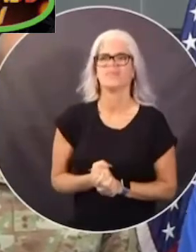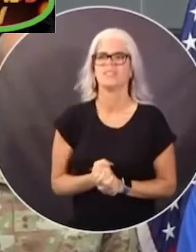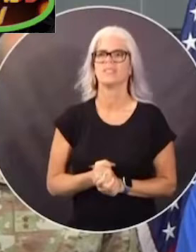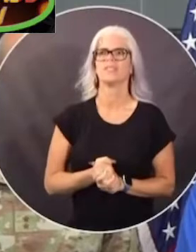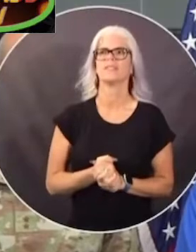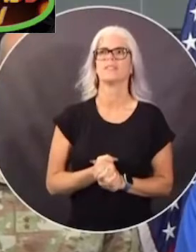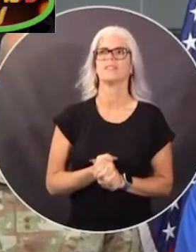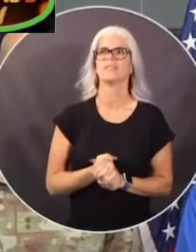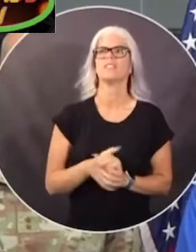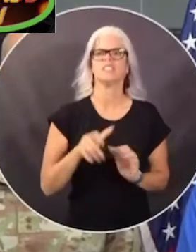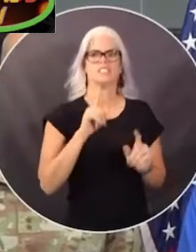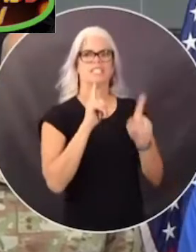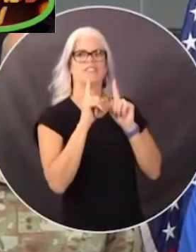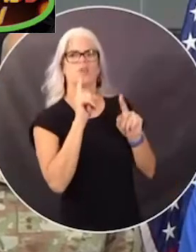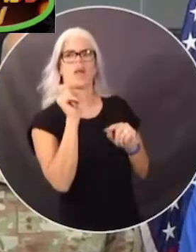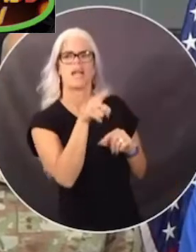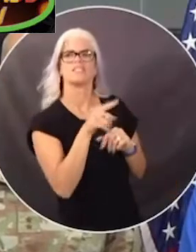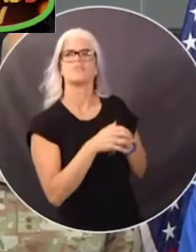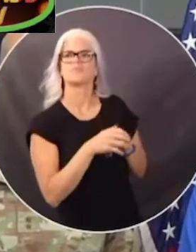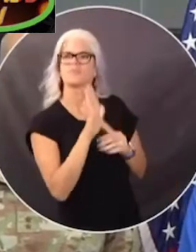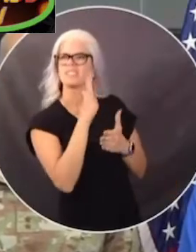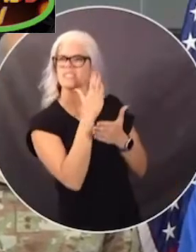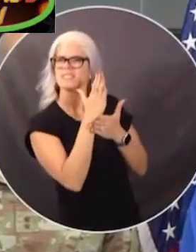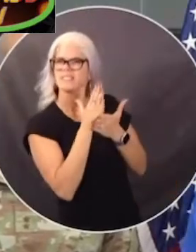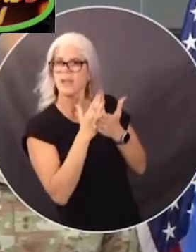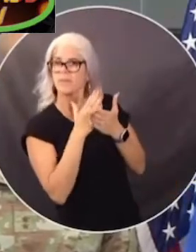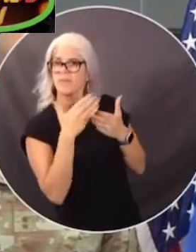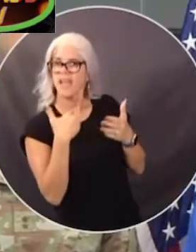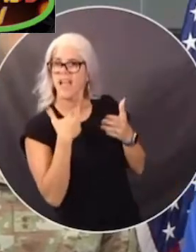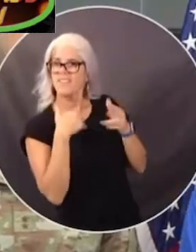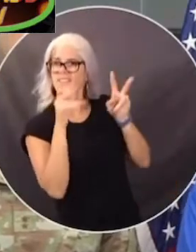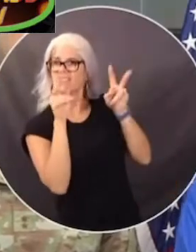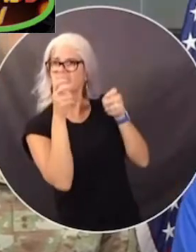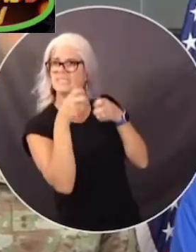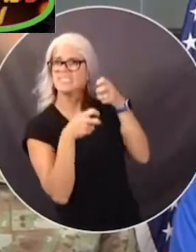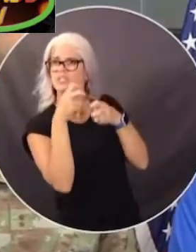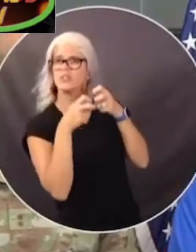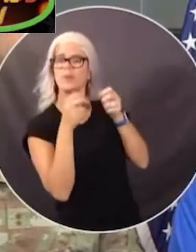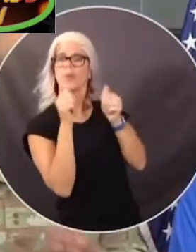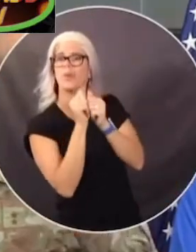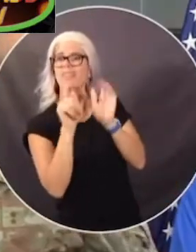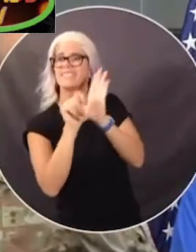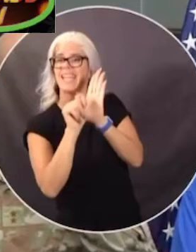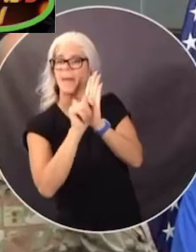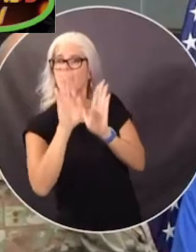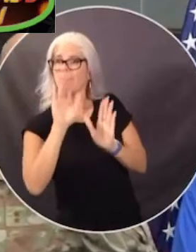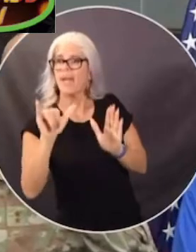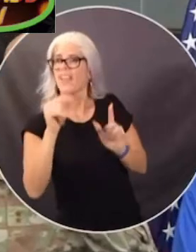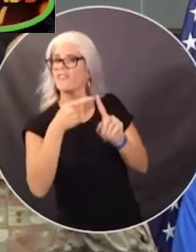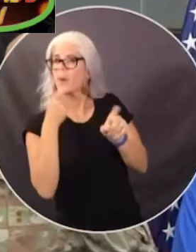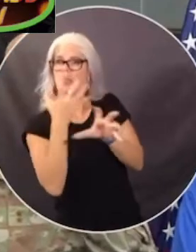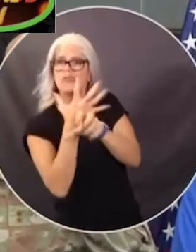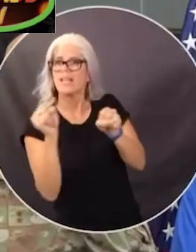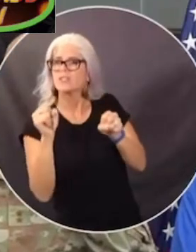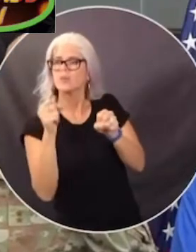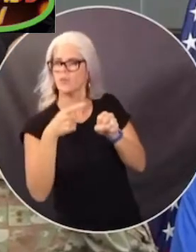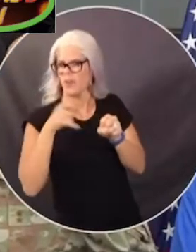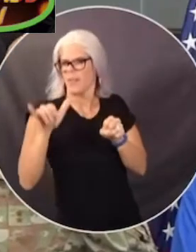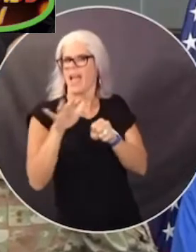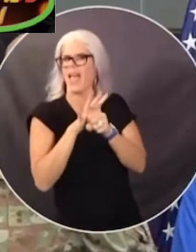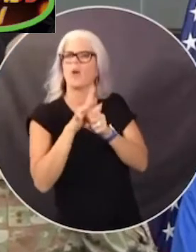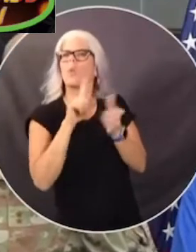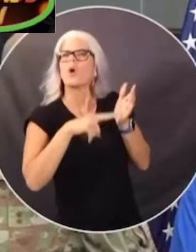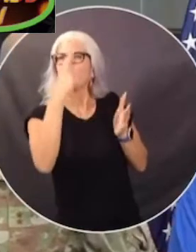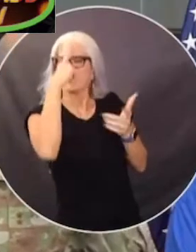Issues are going to be specifically for the Tampa Bay area when it comes to rescue efforts from the state. What do you think in the Tampa Bay area